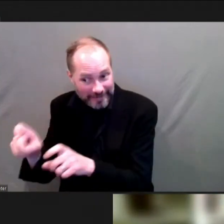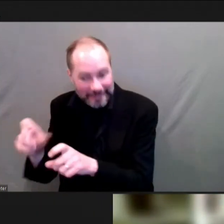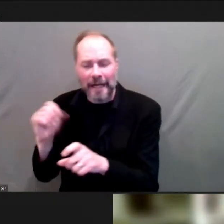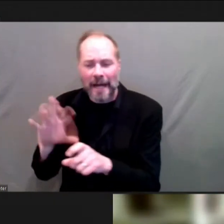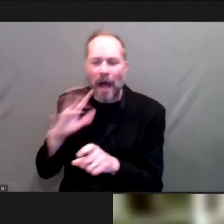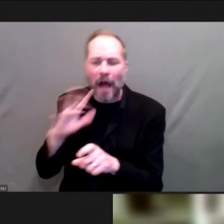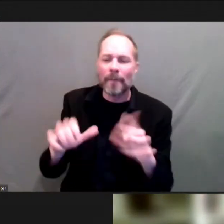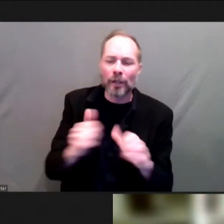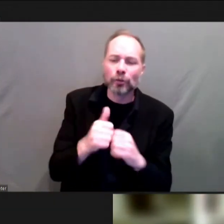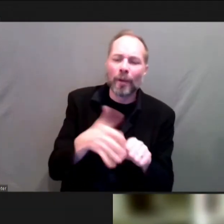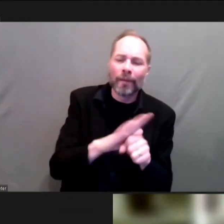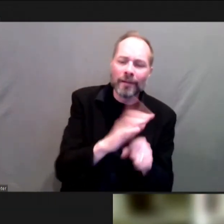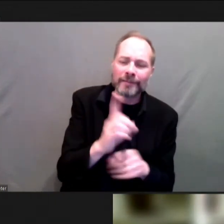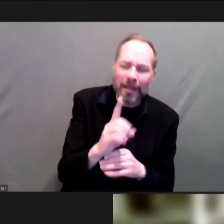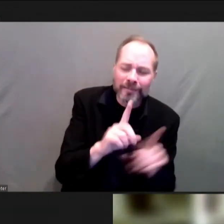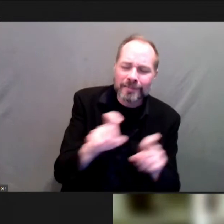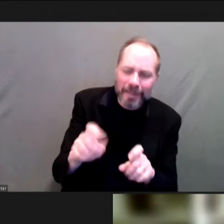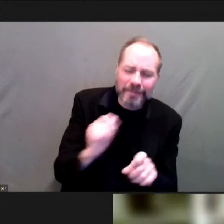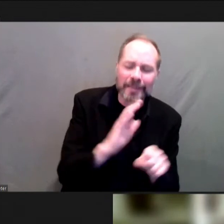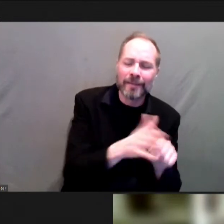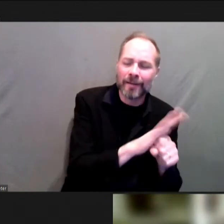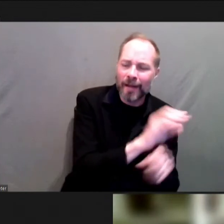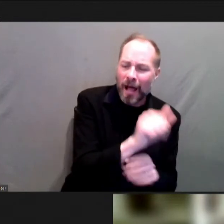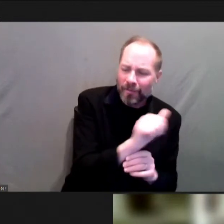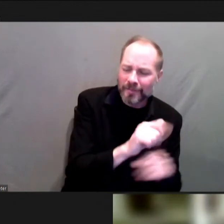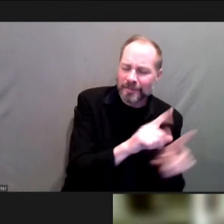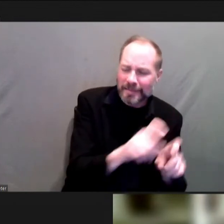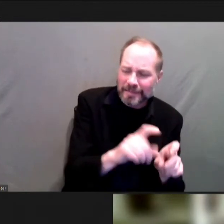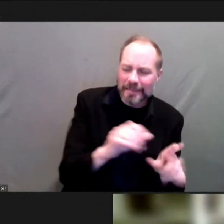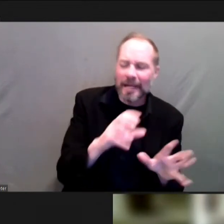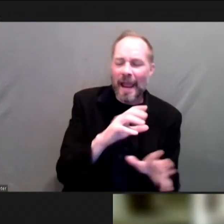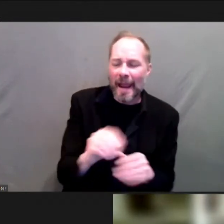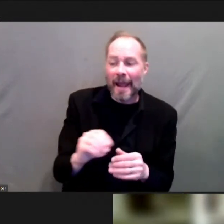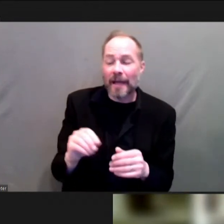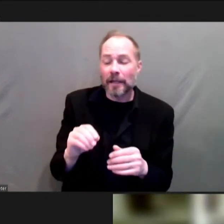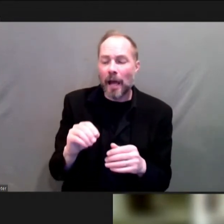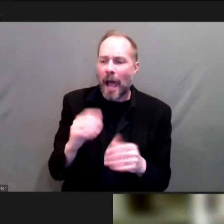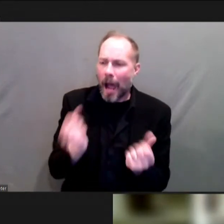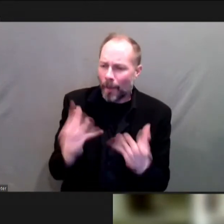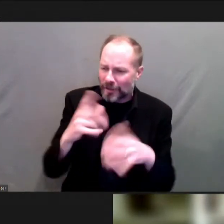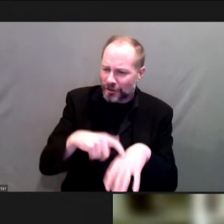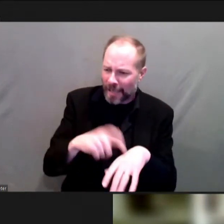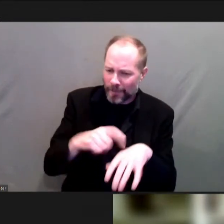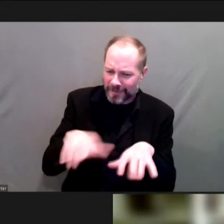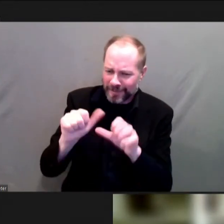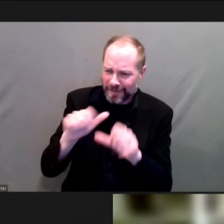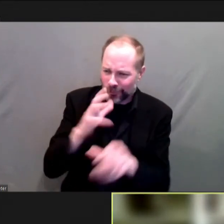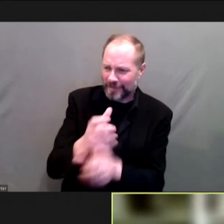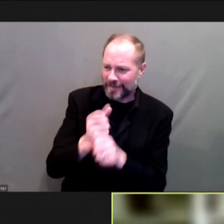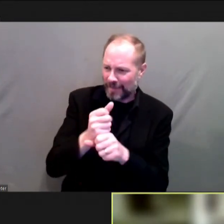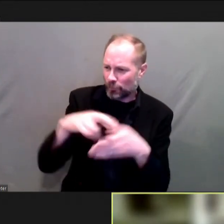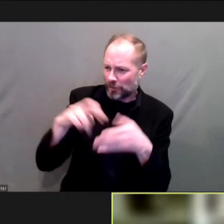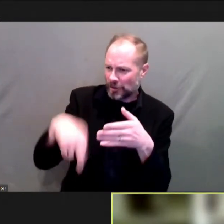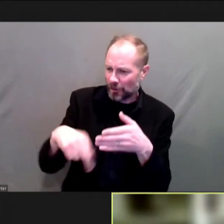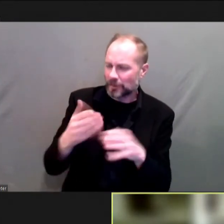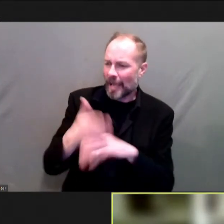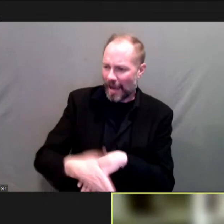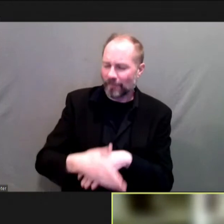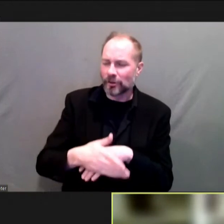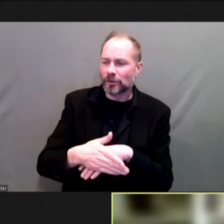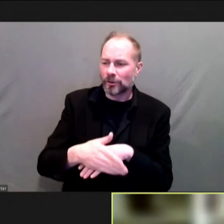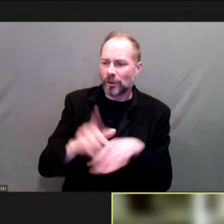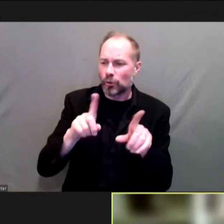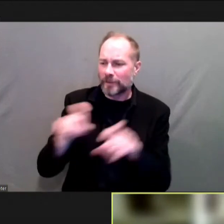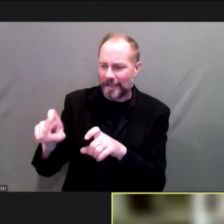weeks? And what is the turnaround time for the state lab for returning a positive test? Thank you. Sure.